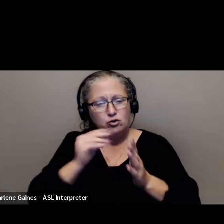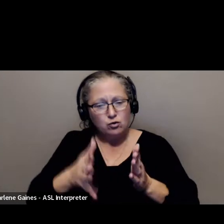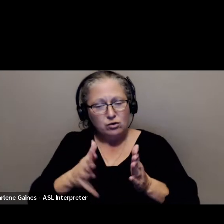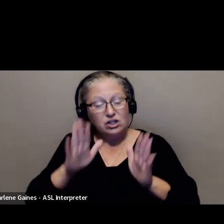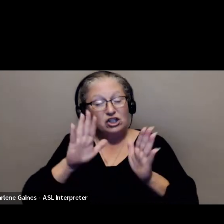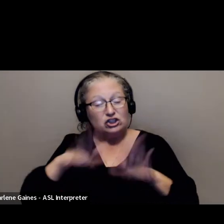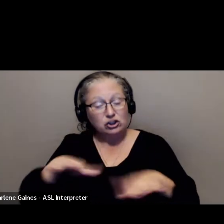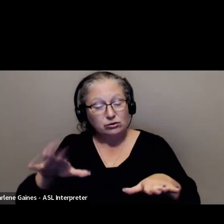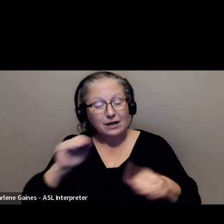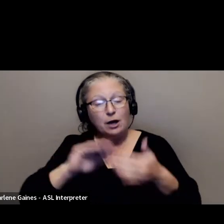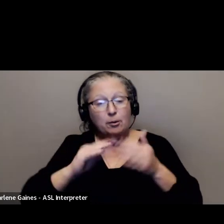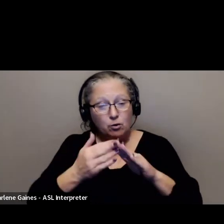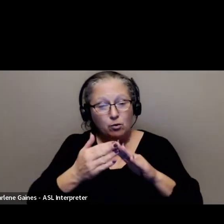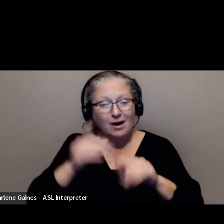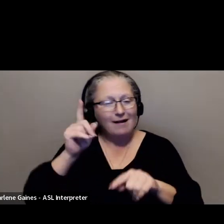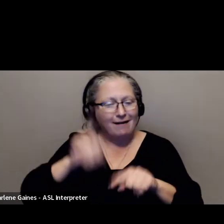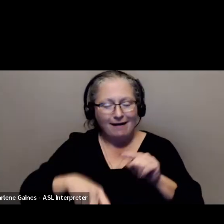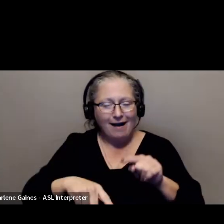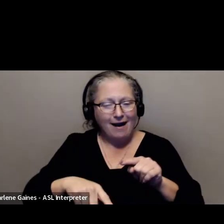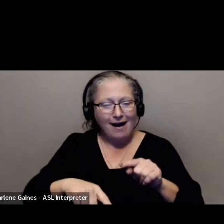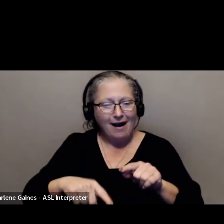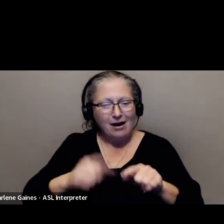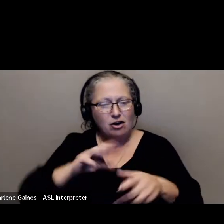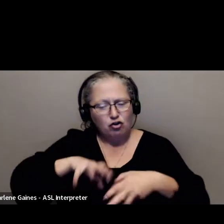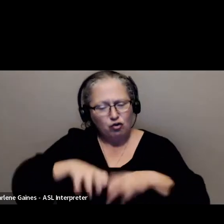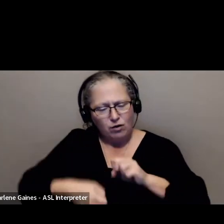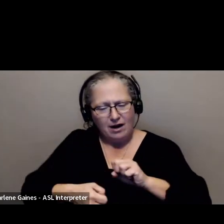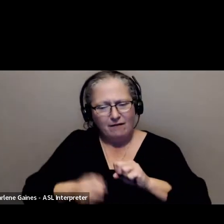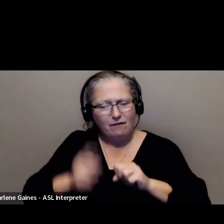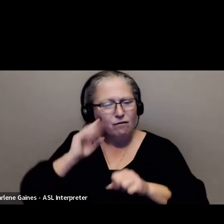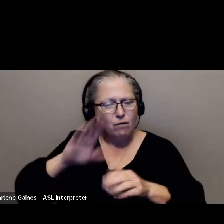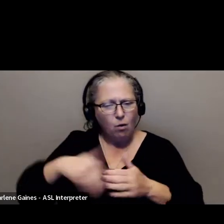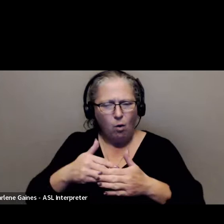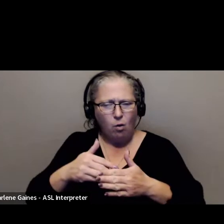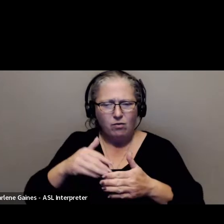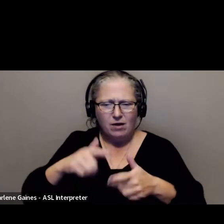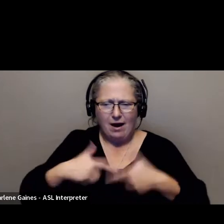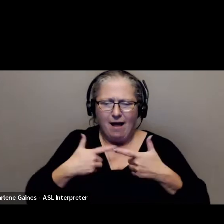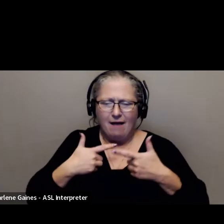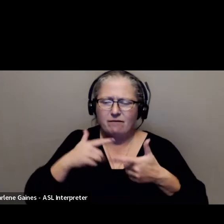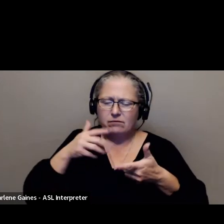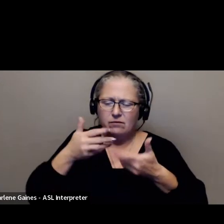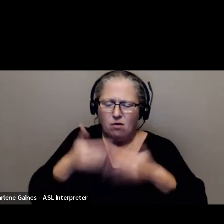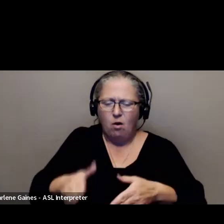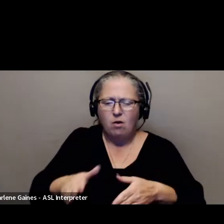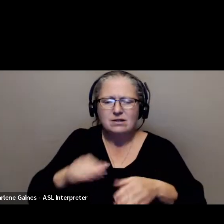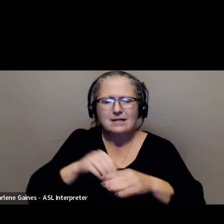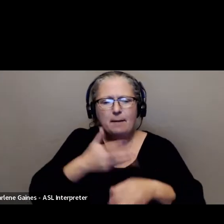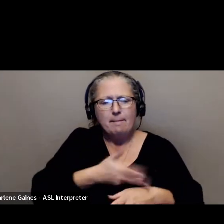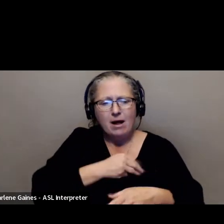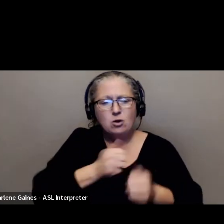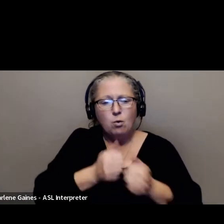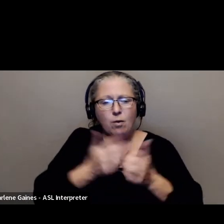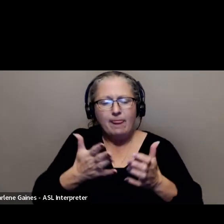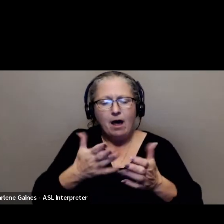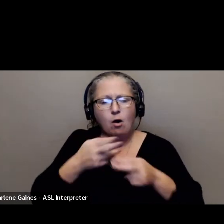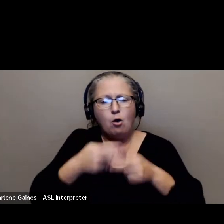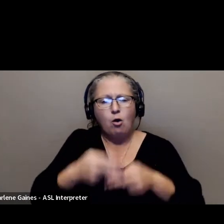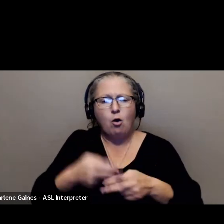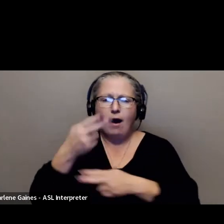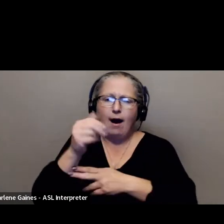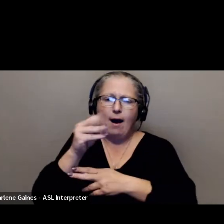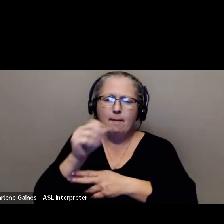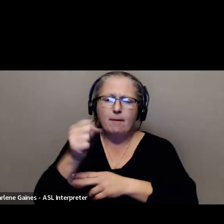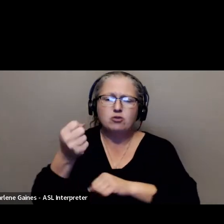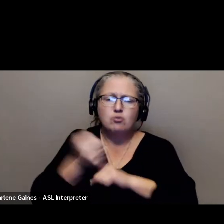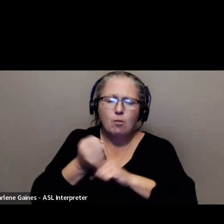children, and our communities cannot outwardly grieve for the immense loss of life in Palestine without being called Hamas supporters,